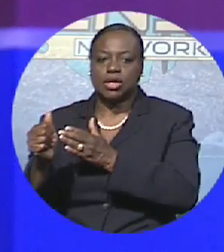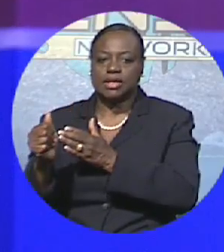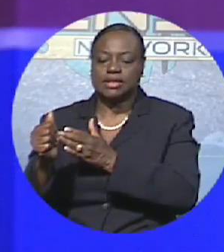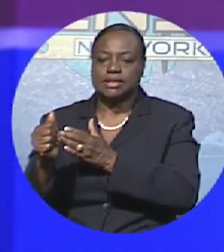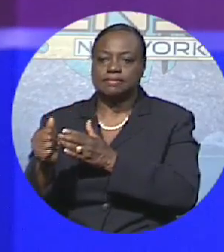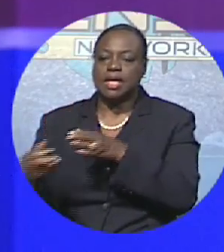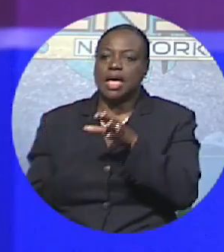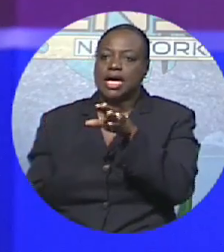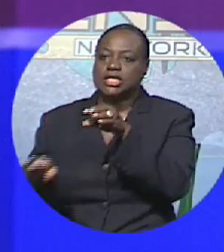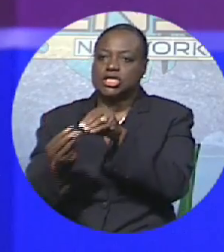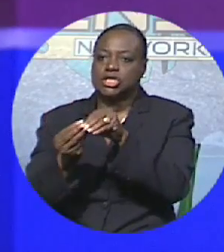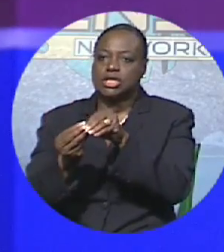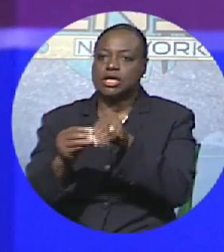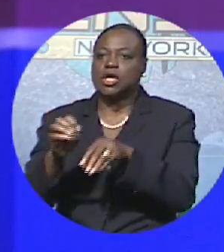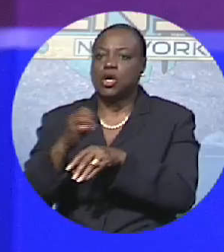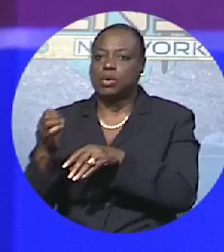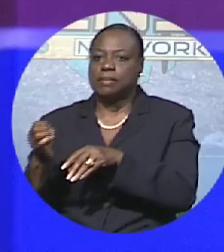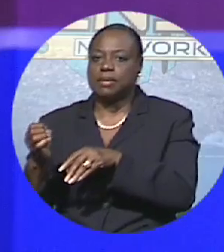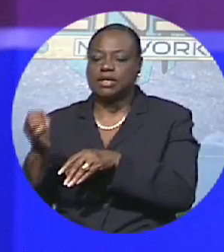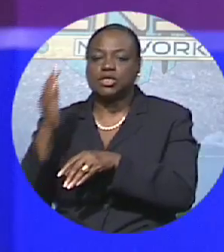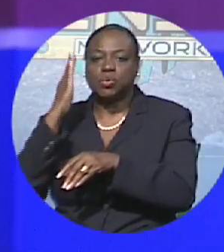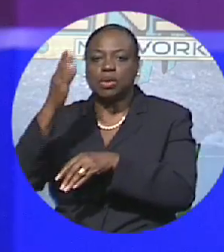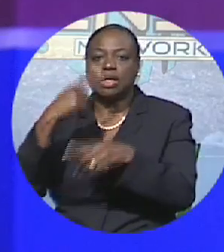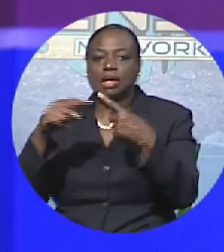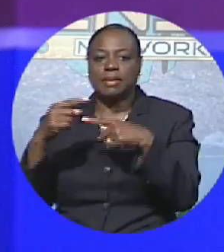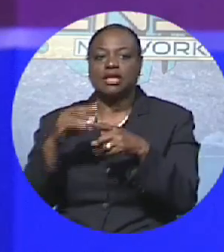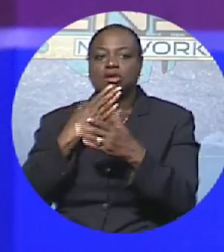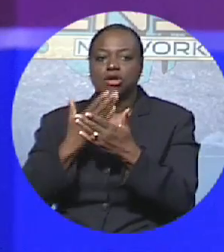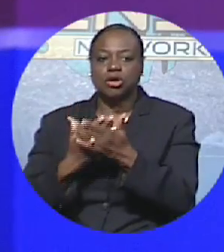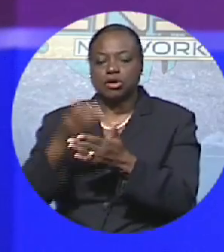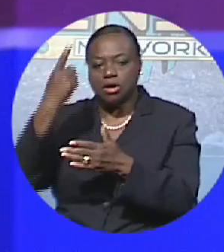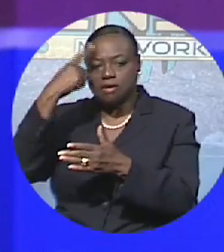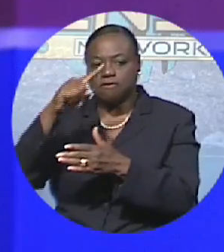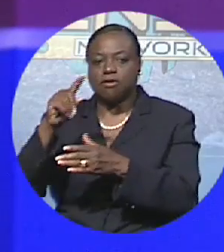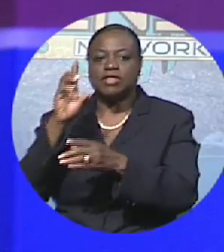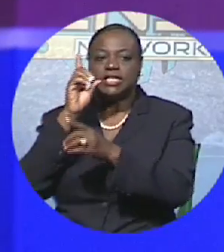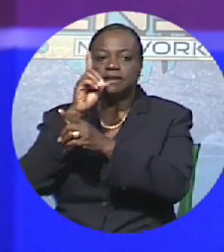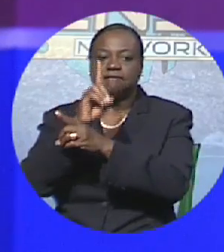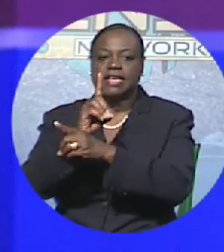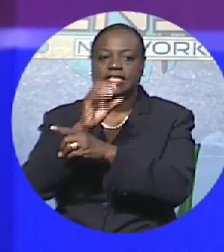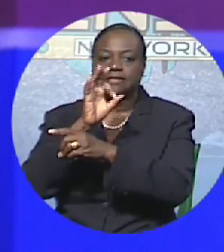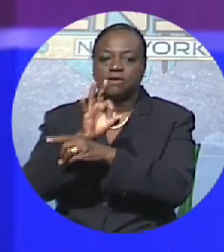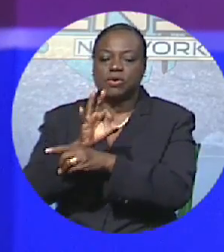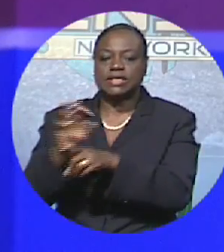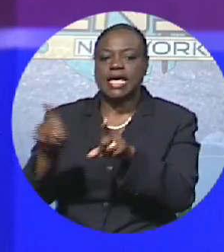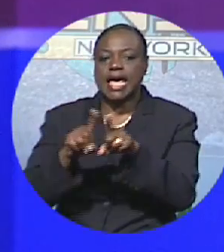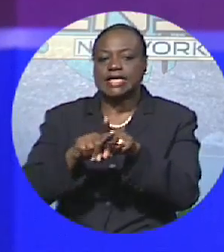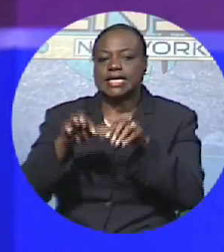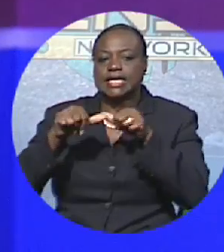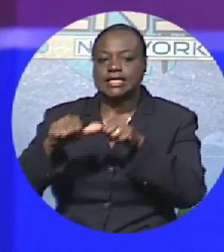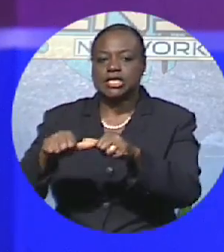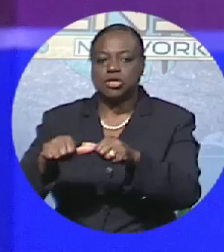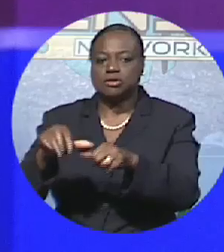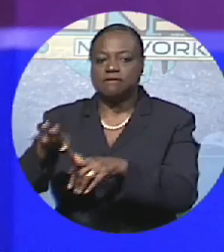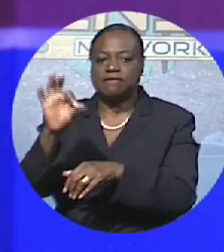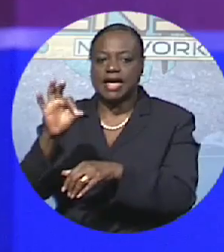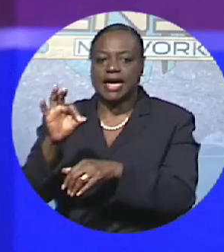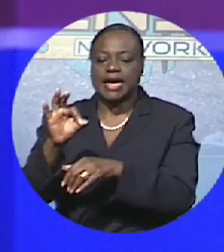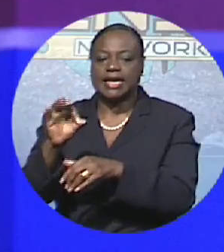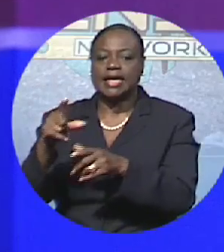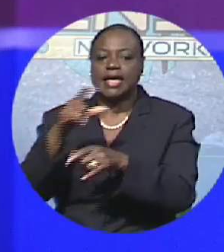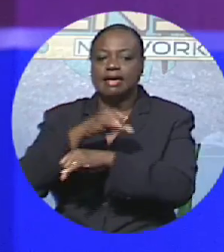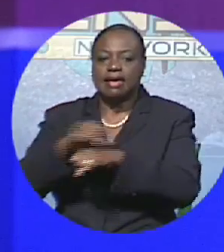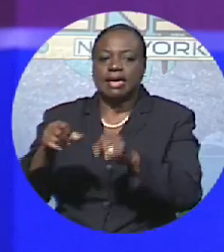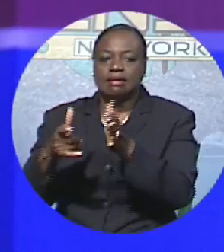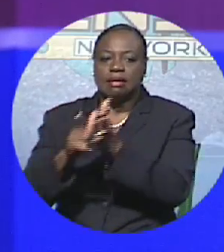That additional equipment will come in handy for the Royal Bahamas Defense Force as they continue to find illegal migrants coming to our shores. The latest